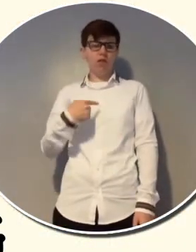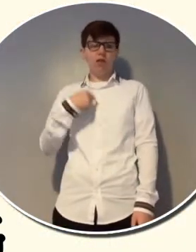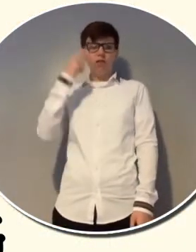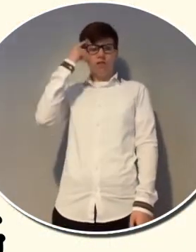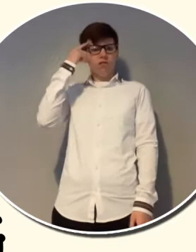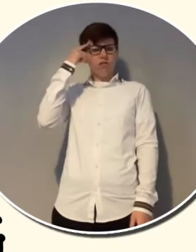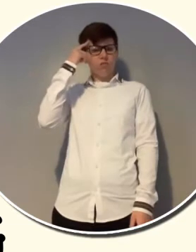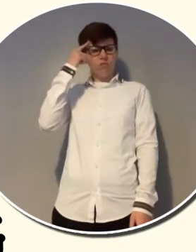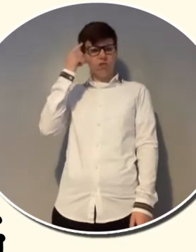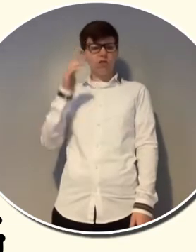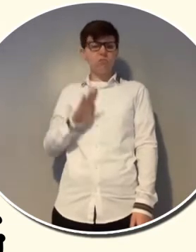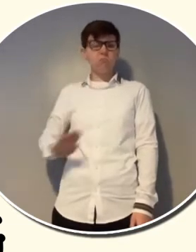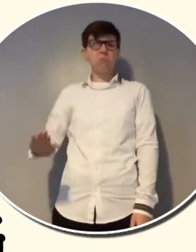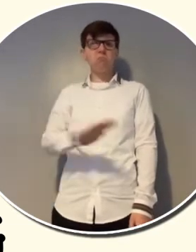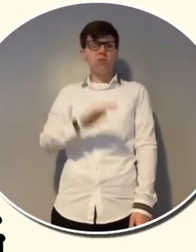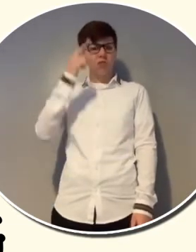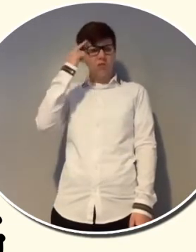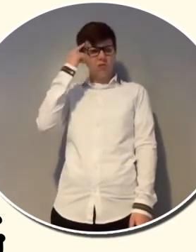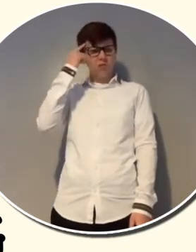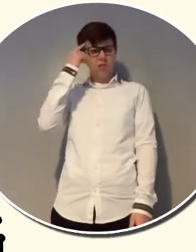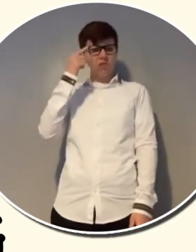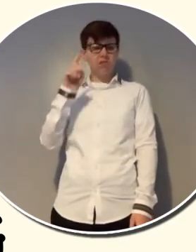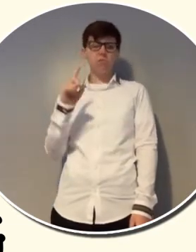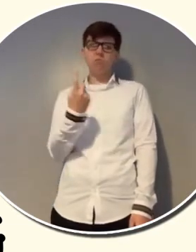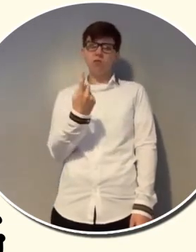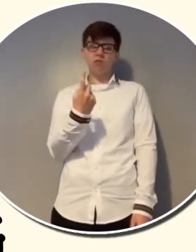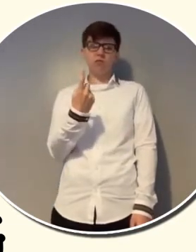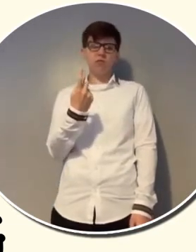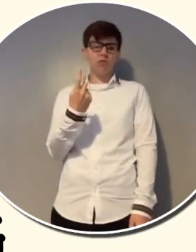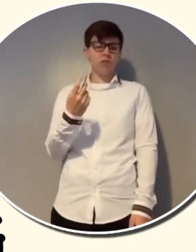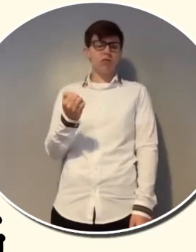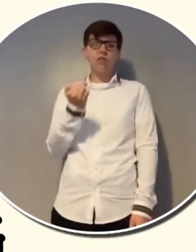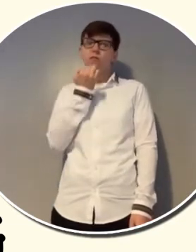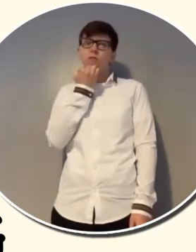1, 2, 3, 4, 5. Once I caught a fish alive.